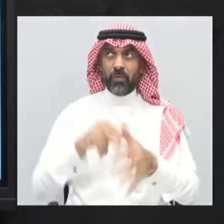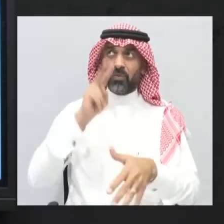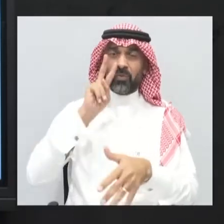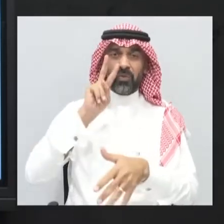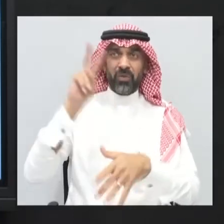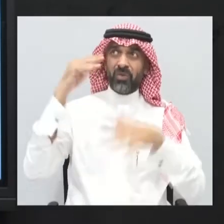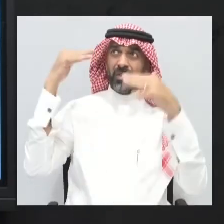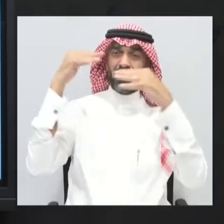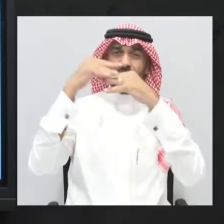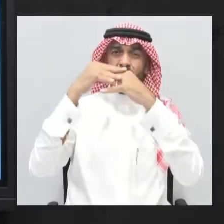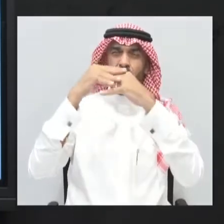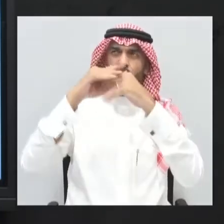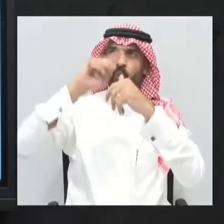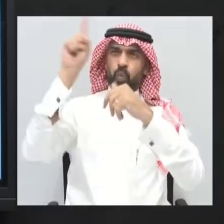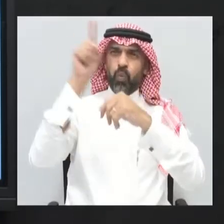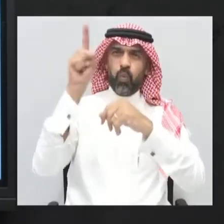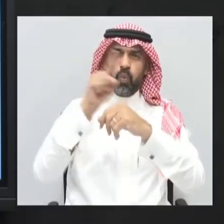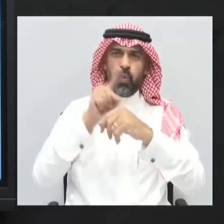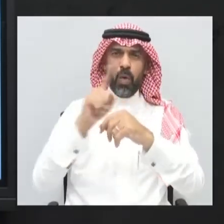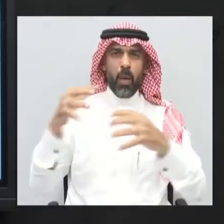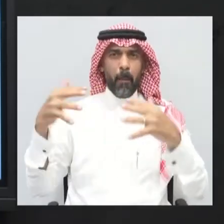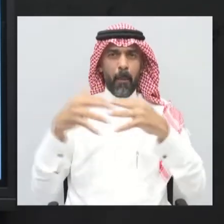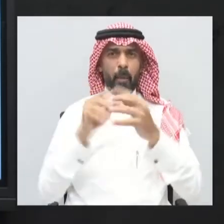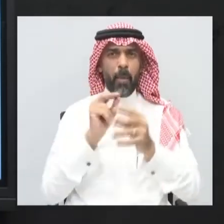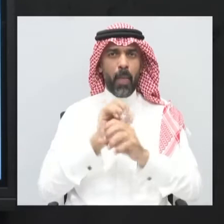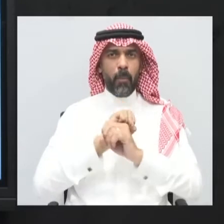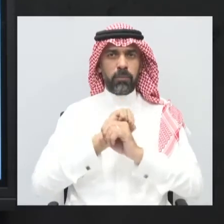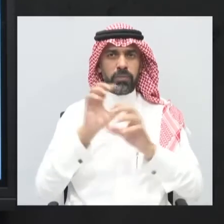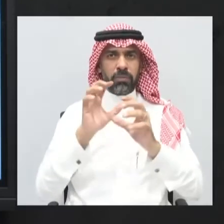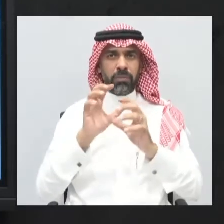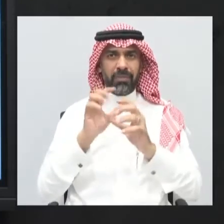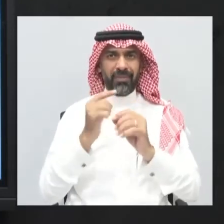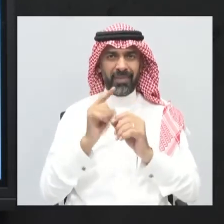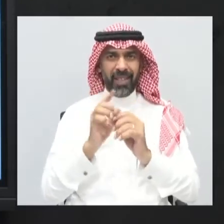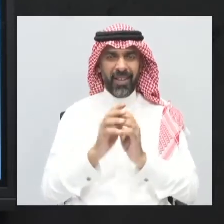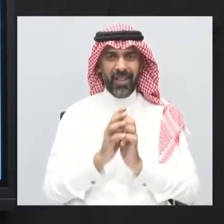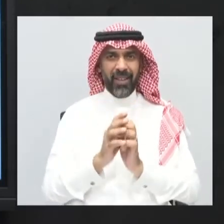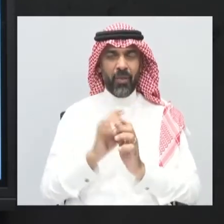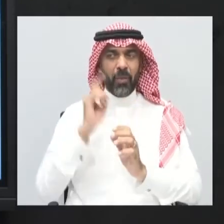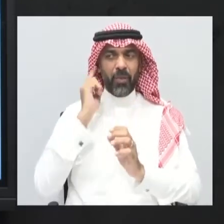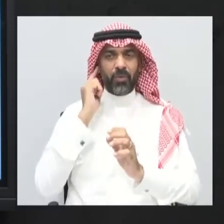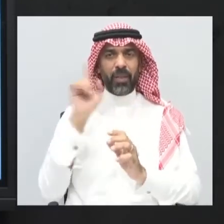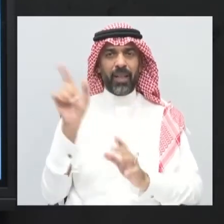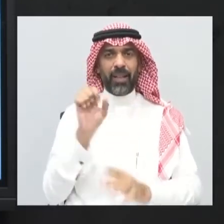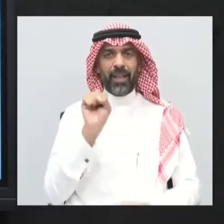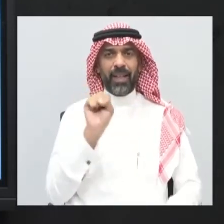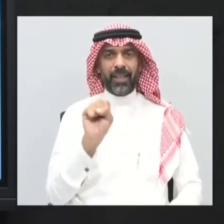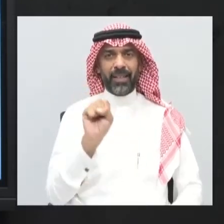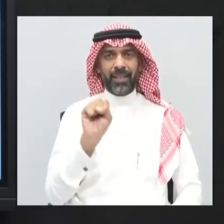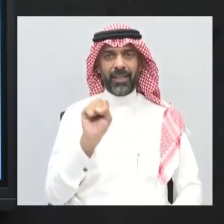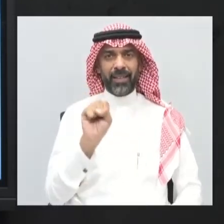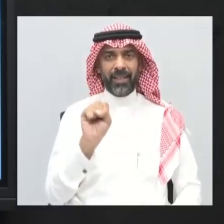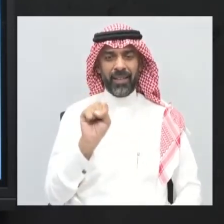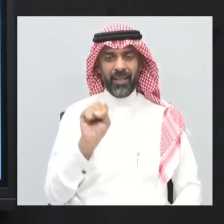get heavy and they bump into each other, what happens? It gets stormy. You see